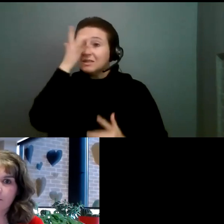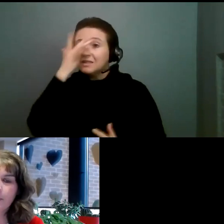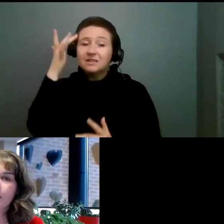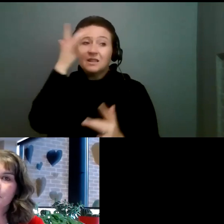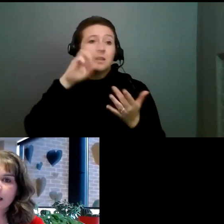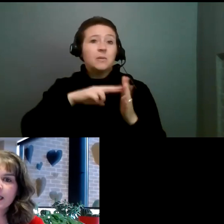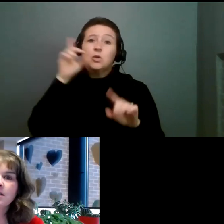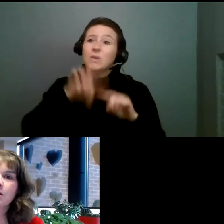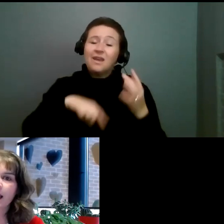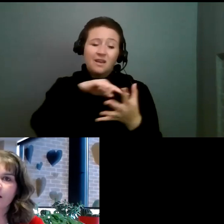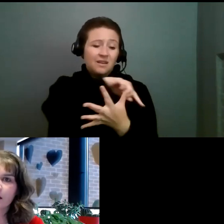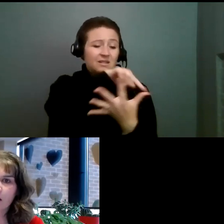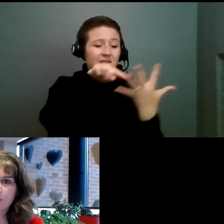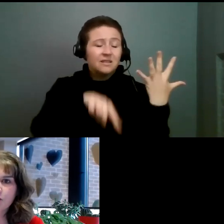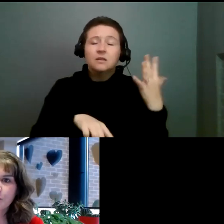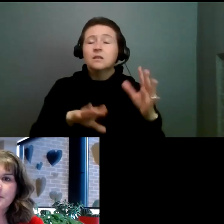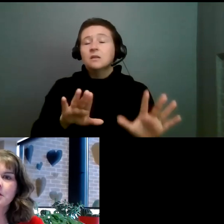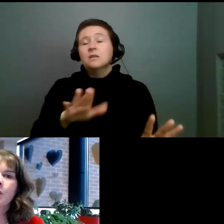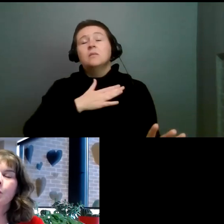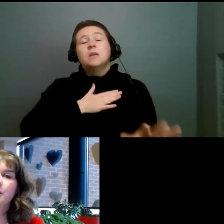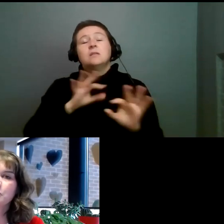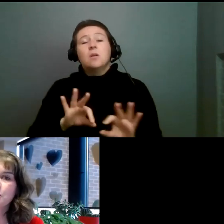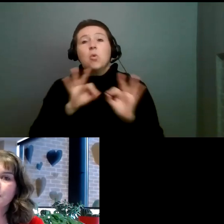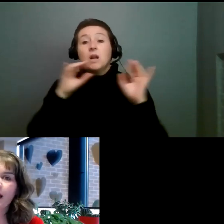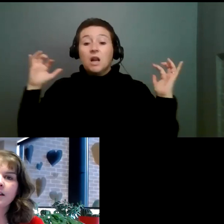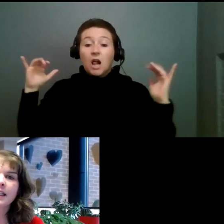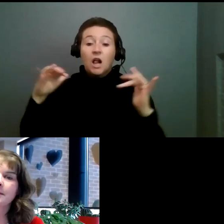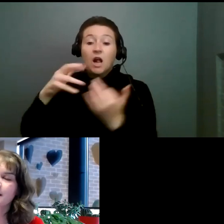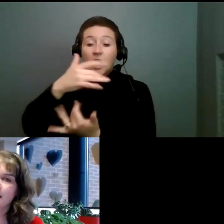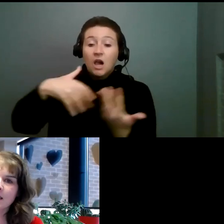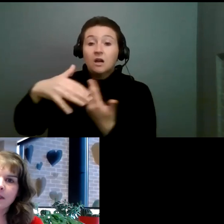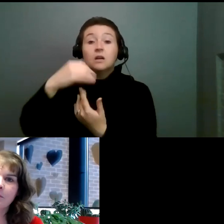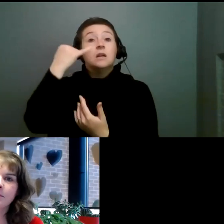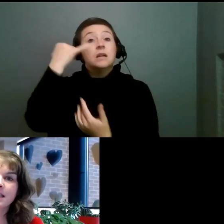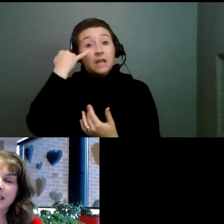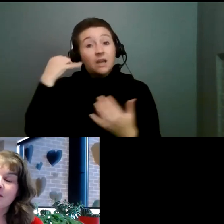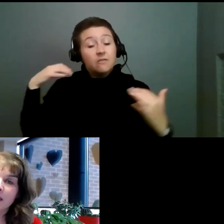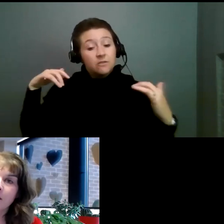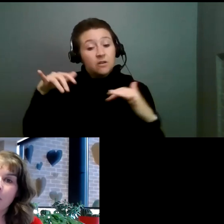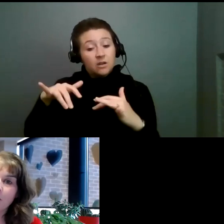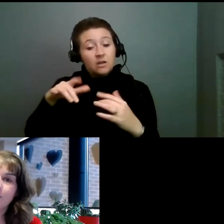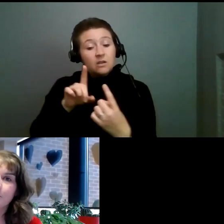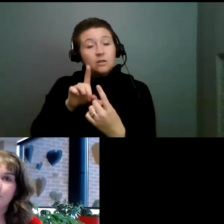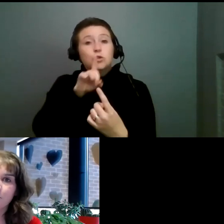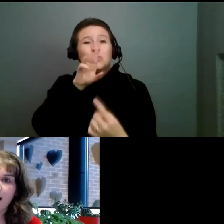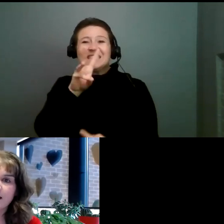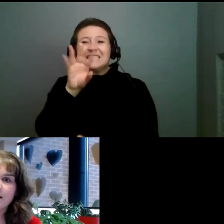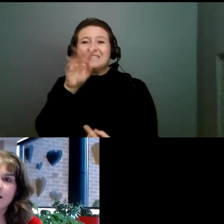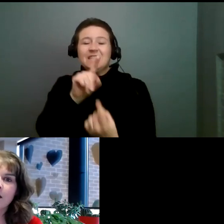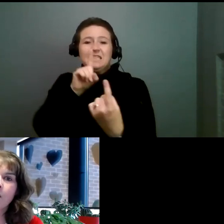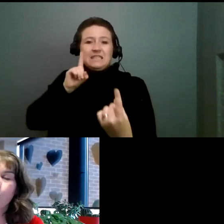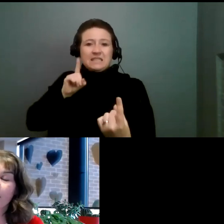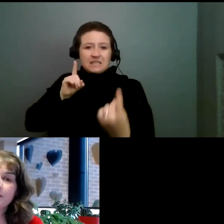occurring. Please don't gather in large groups. When you do gather, keep 6 feet apart from your